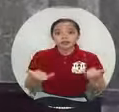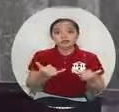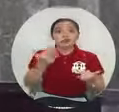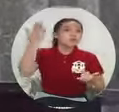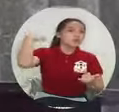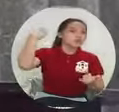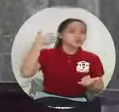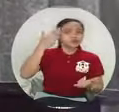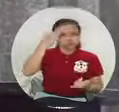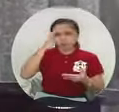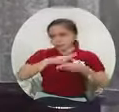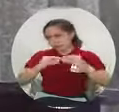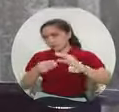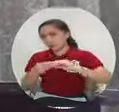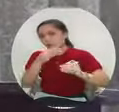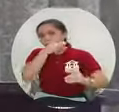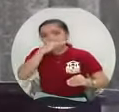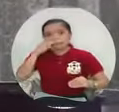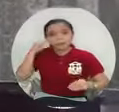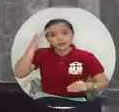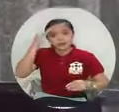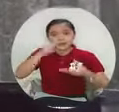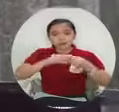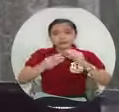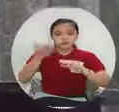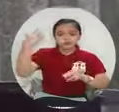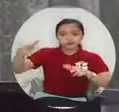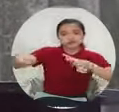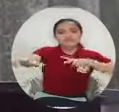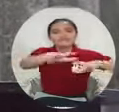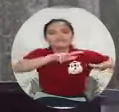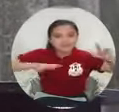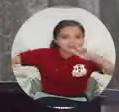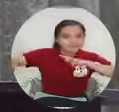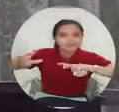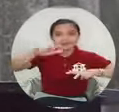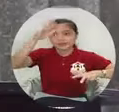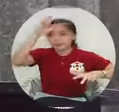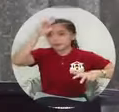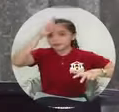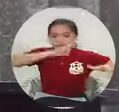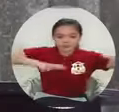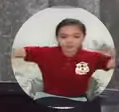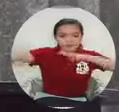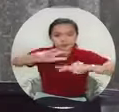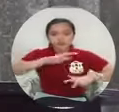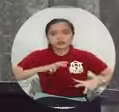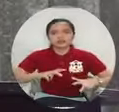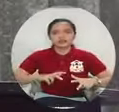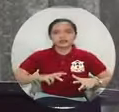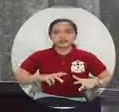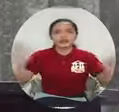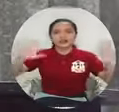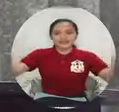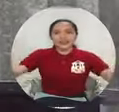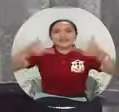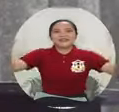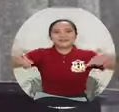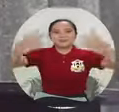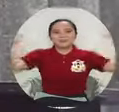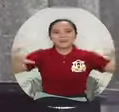is because of his commitment. In the pedestal of talent and beauty, may mga naatay